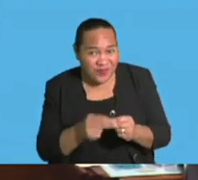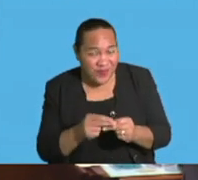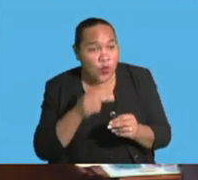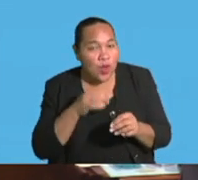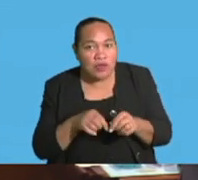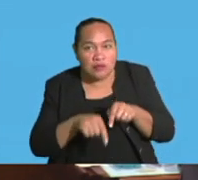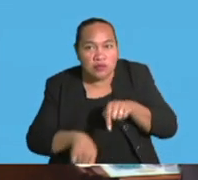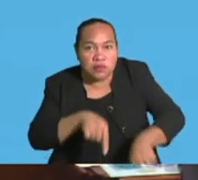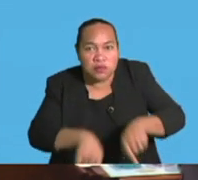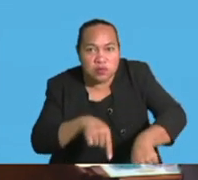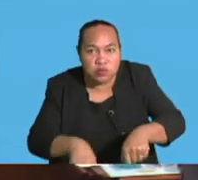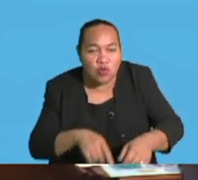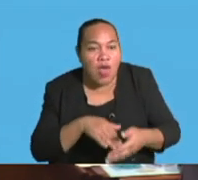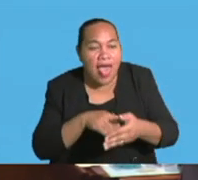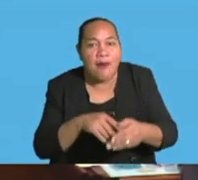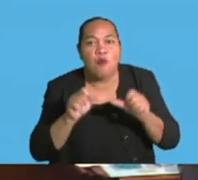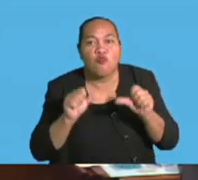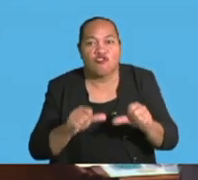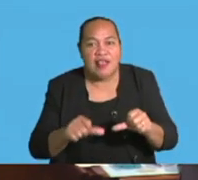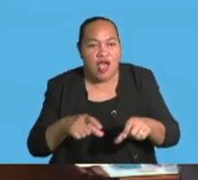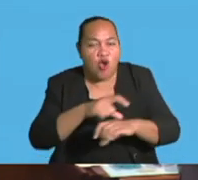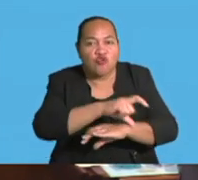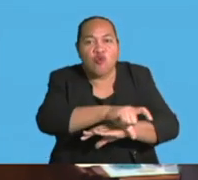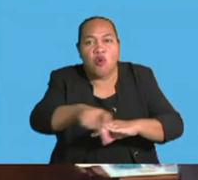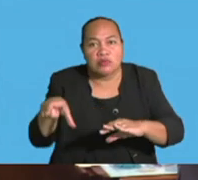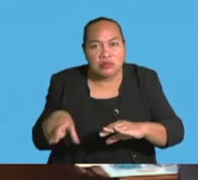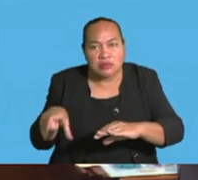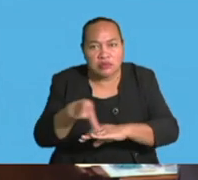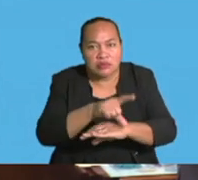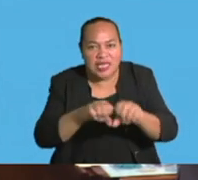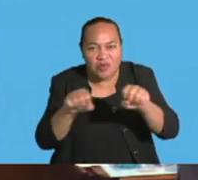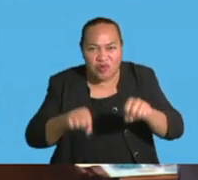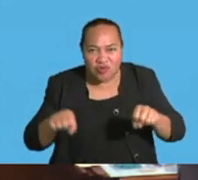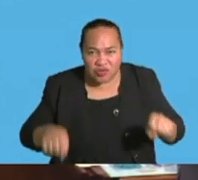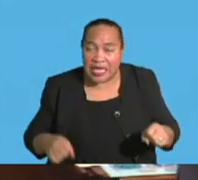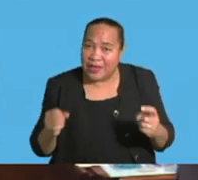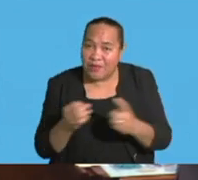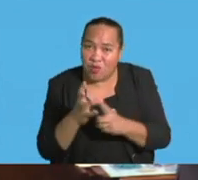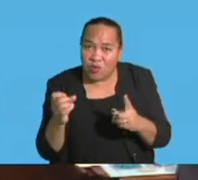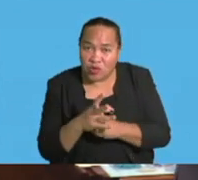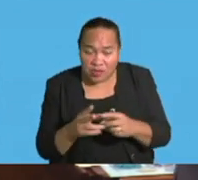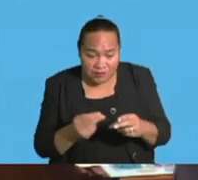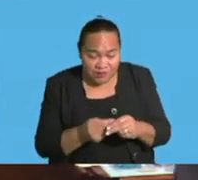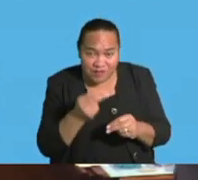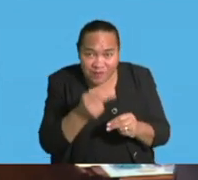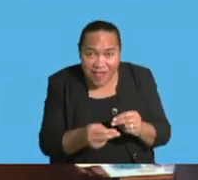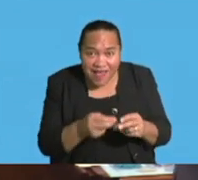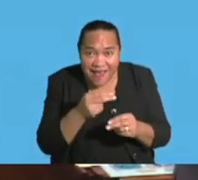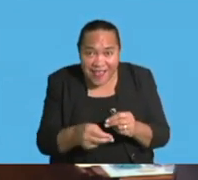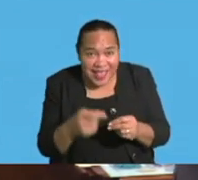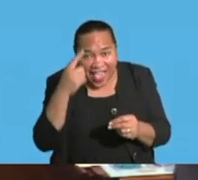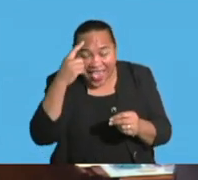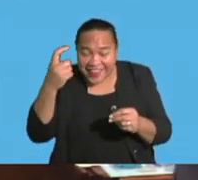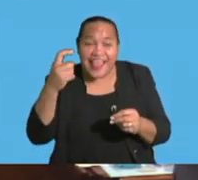mangroves to help protect our coastal ecosystems. Importantly, this large-scale tree planting initiative will